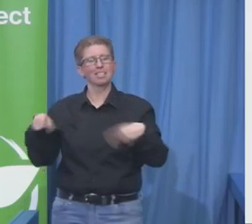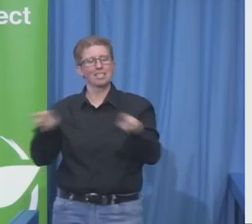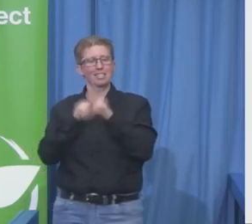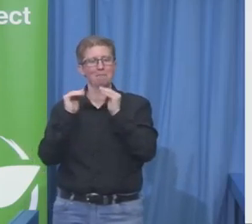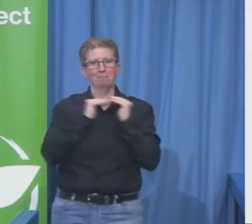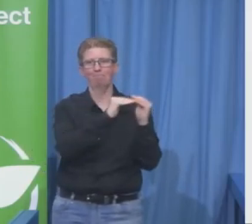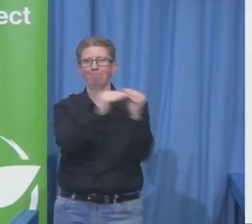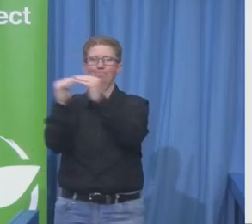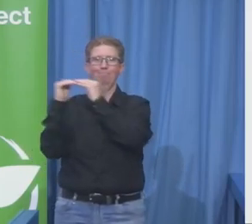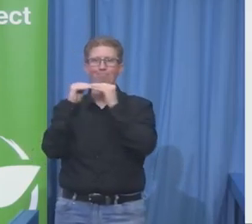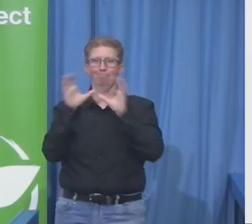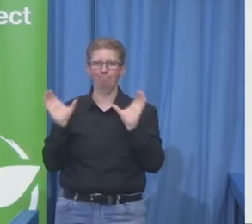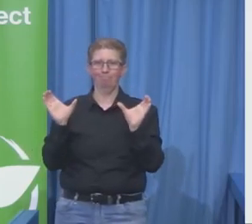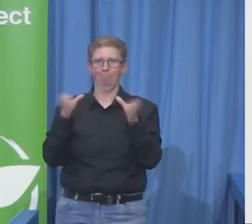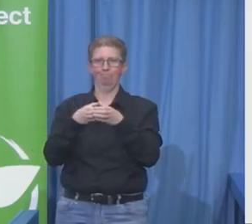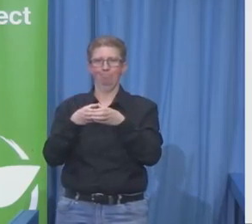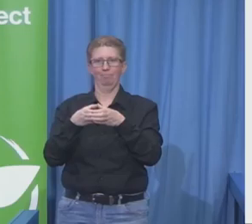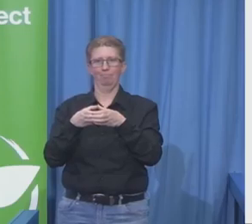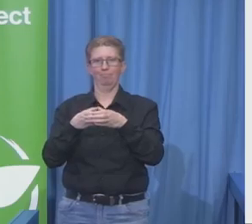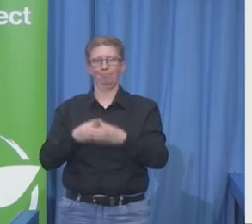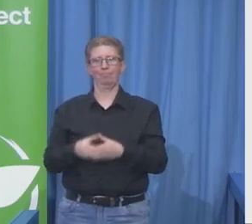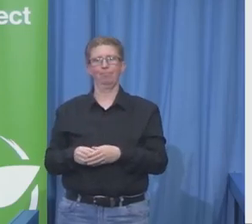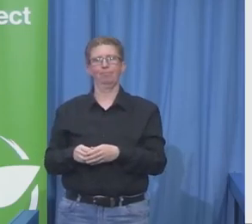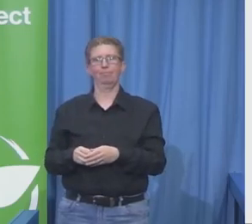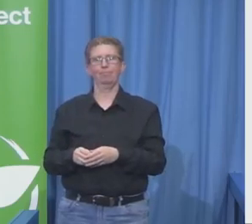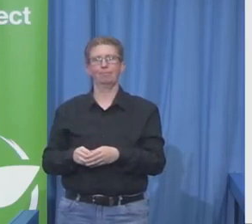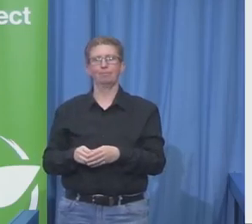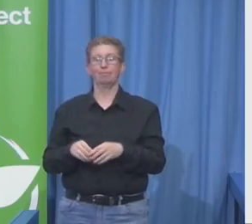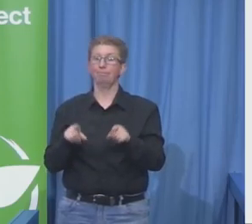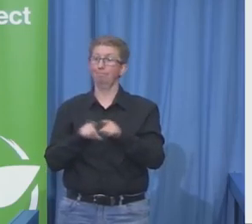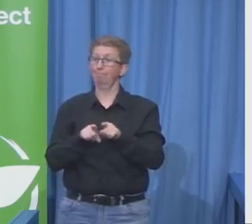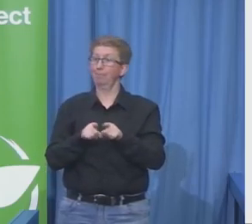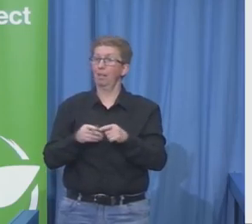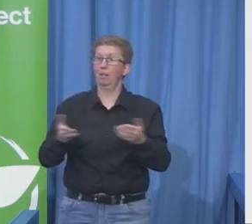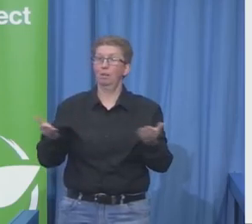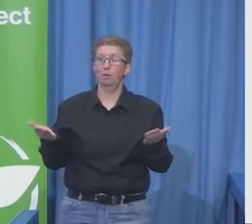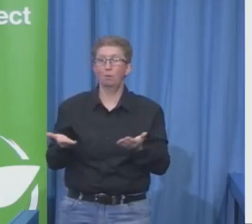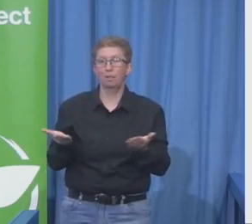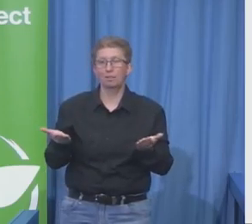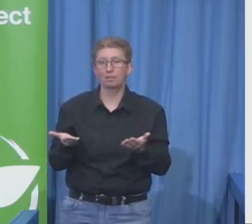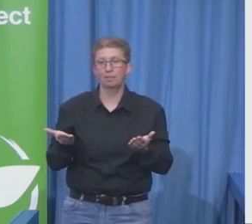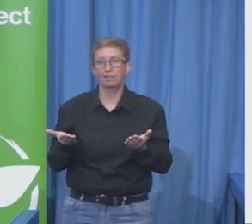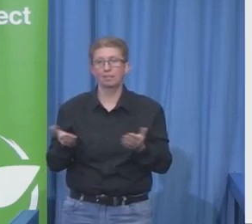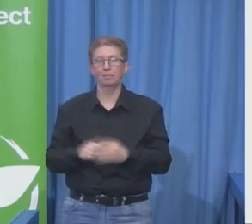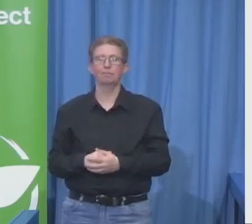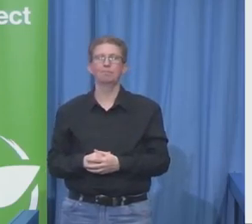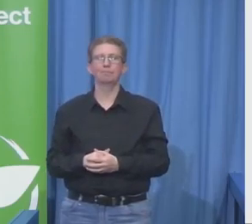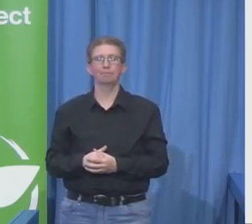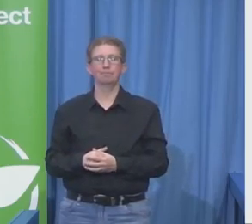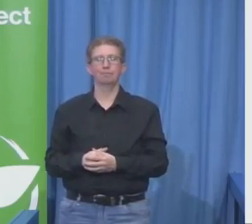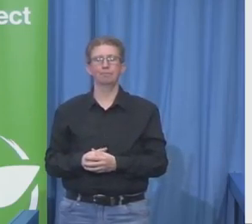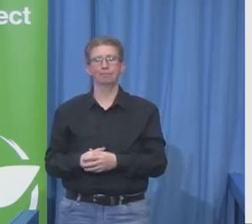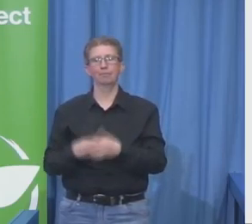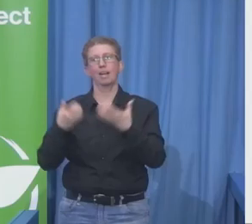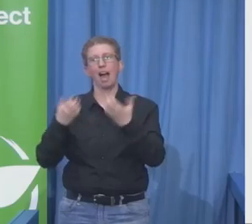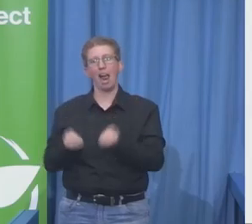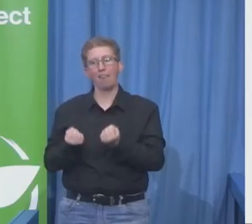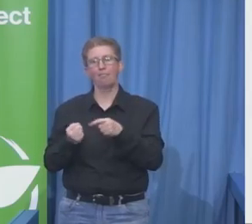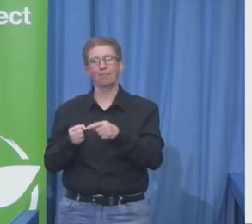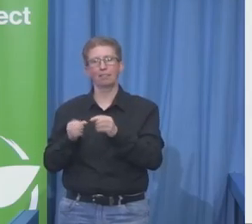1953. A key element in our diversity programs is the IBM's long-standing commitment to